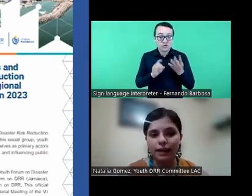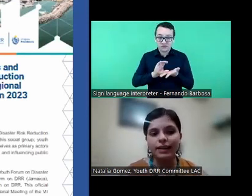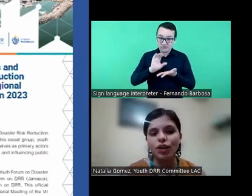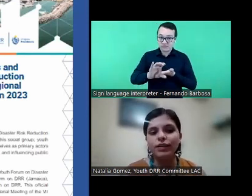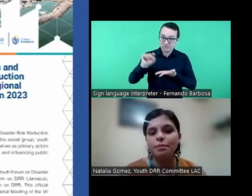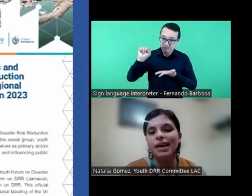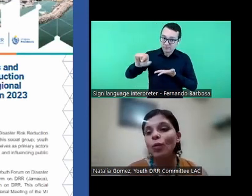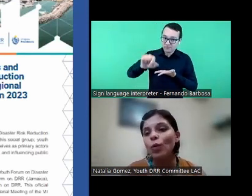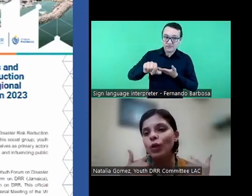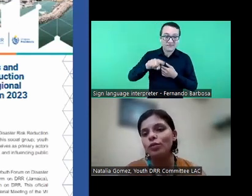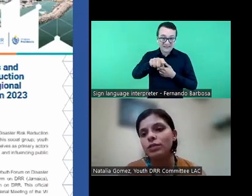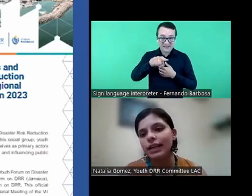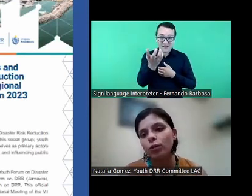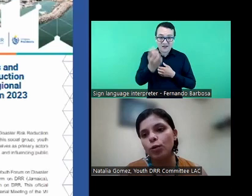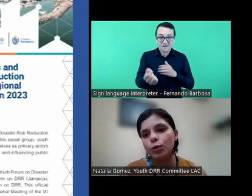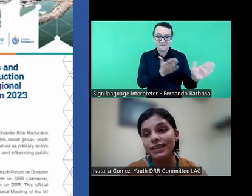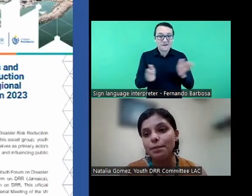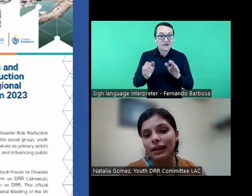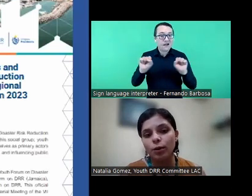investment. Now, starting from this action plan,